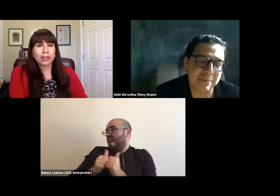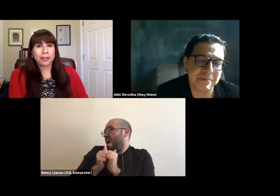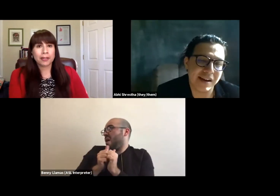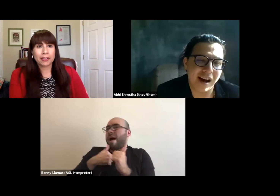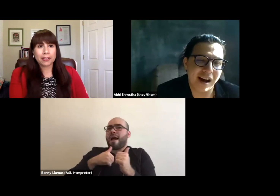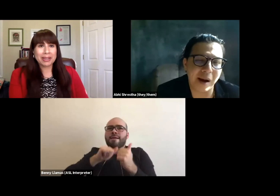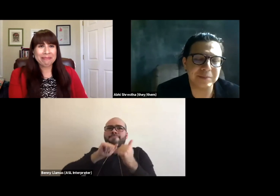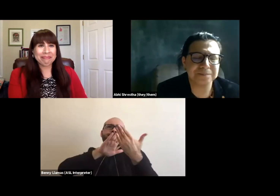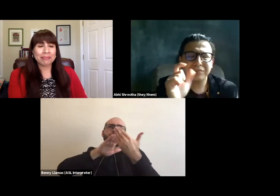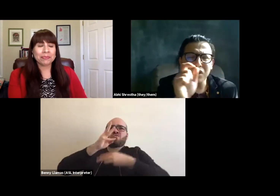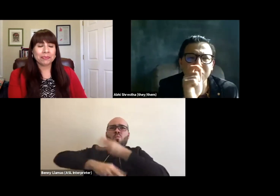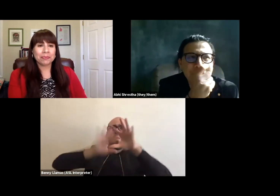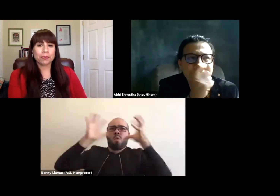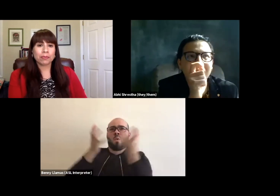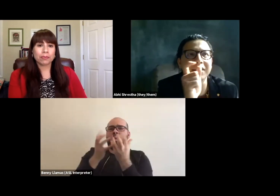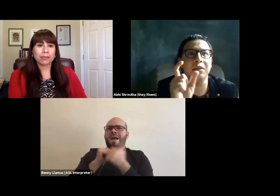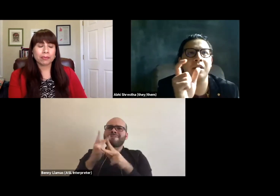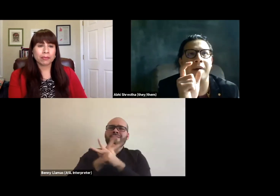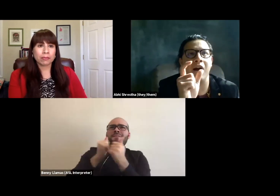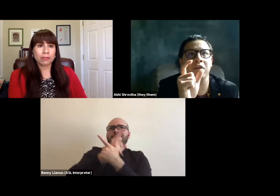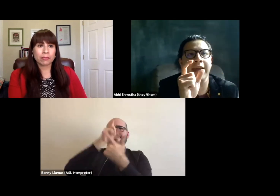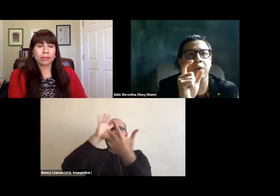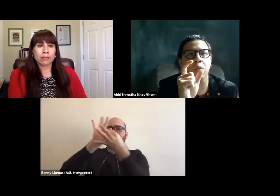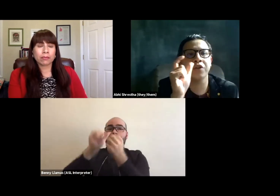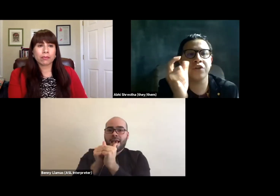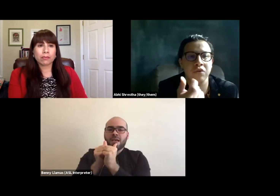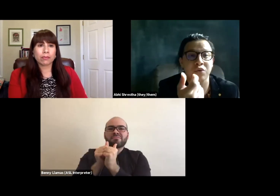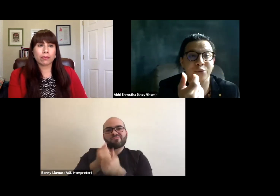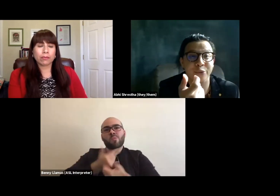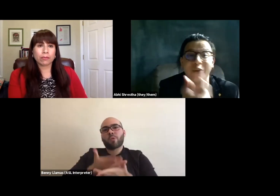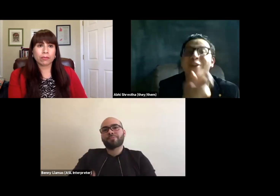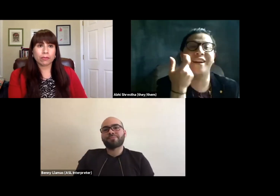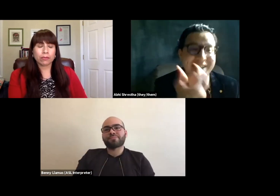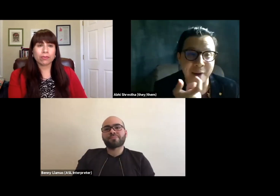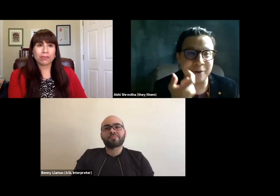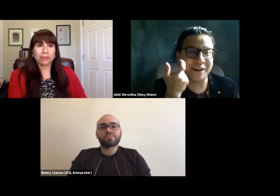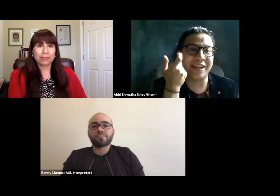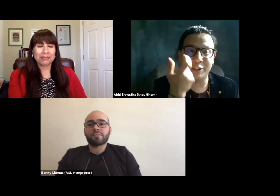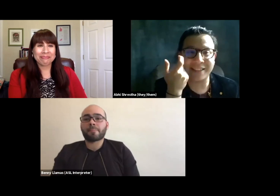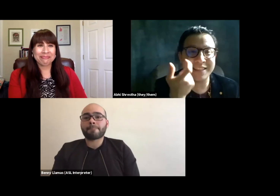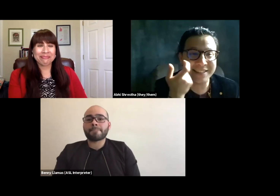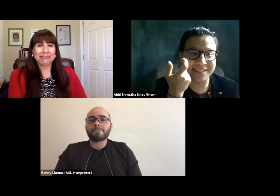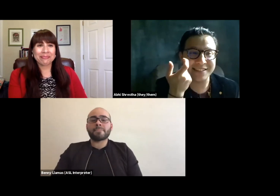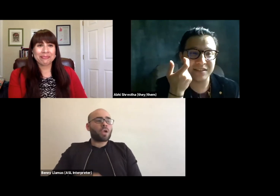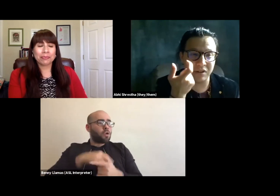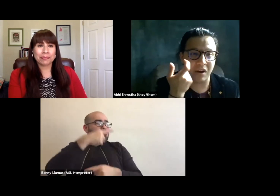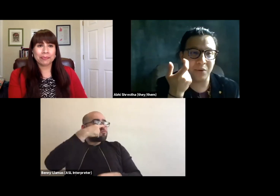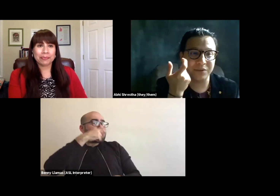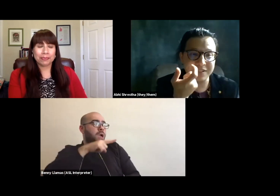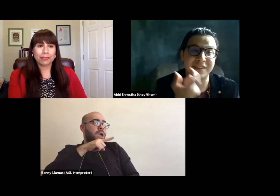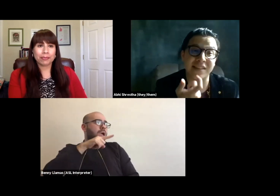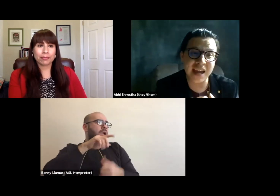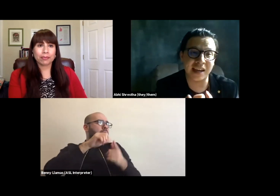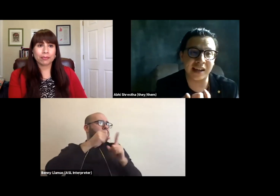Same. Yeah. Could you talk a little bit about, like, once you were enamored and you're like, this is, you know,